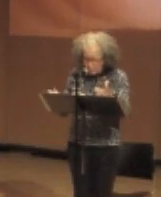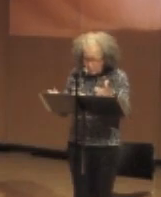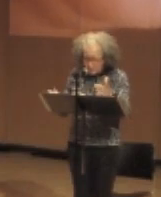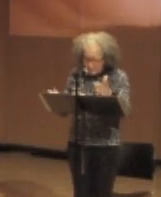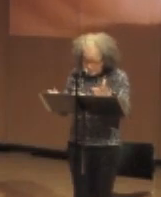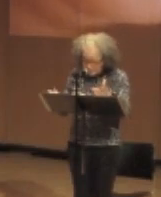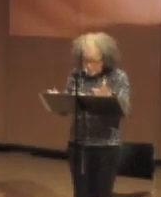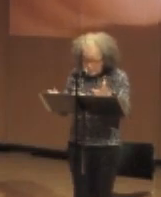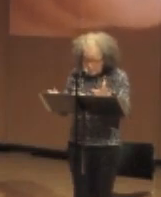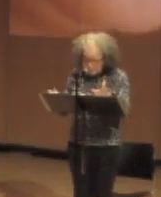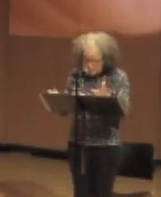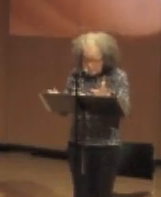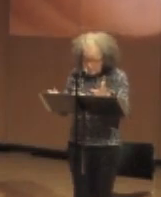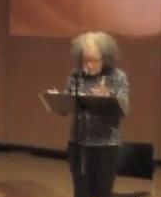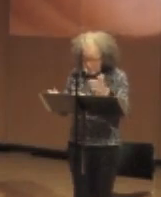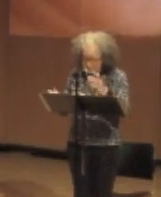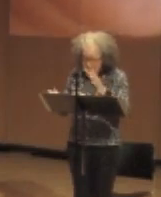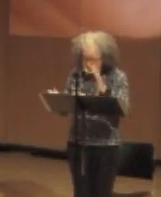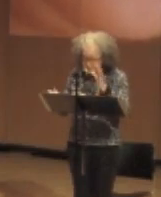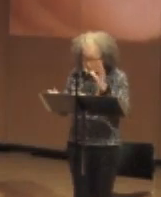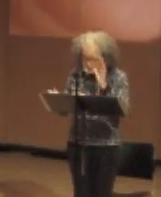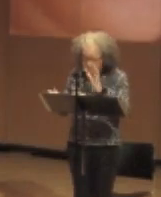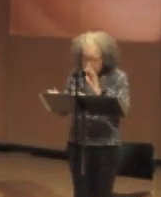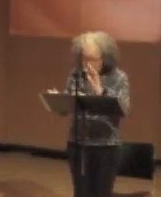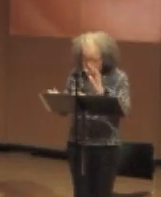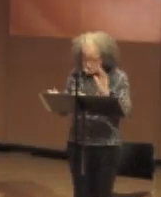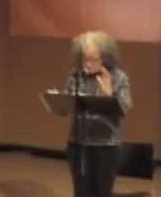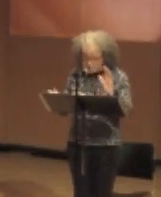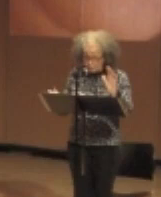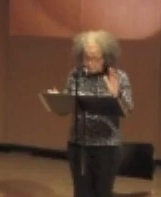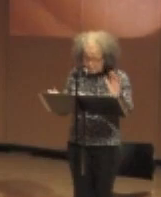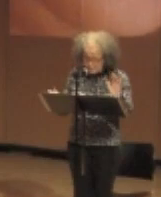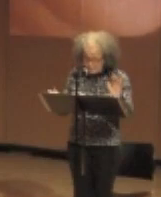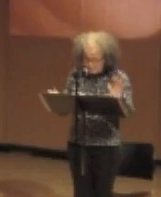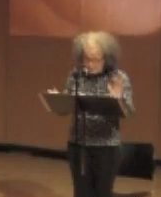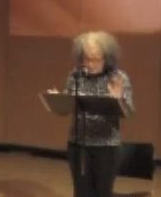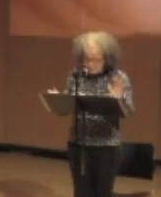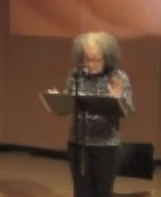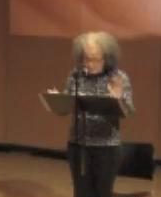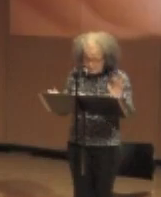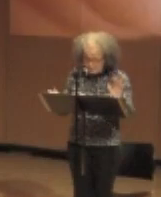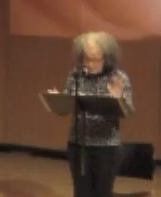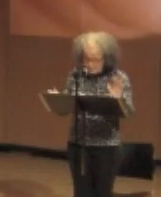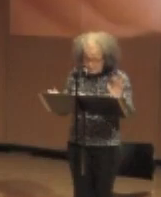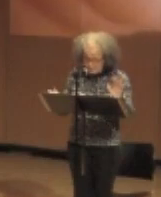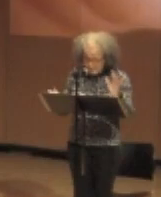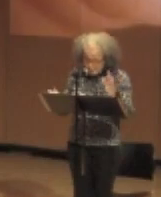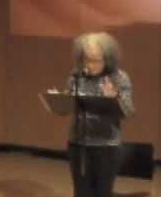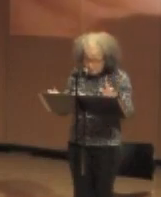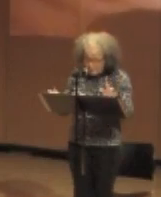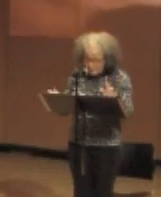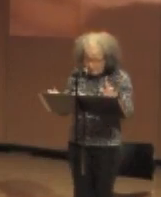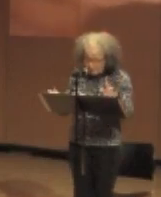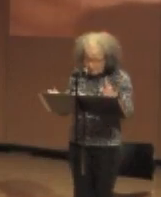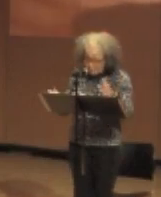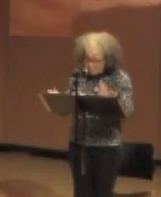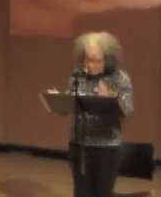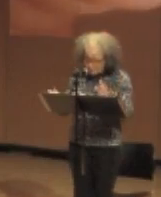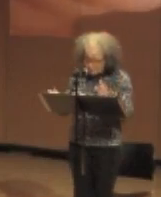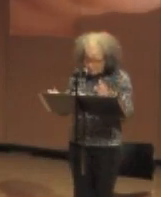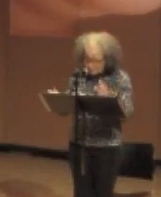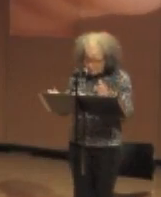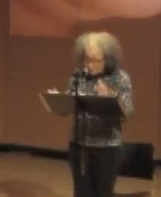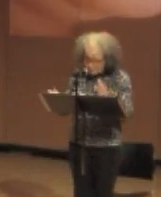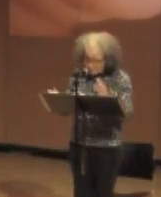house and I went inside the boat house and I saw that everything was nice and neat and I went back out from